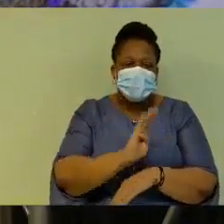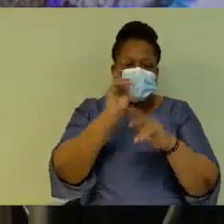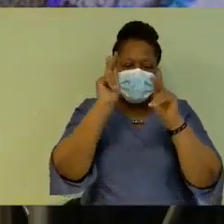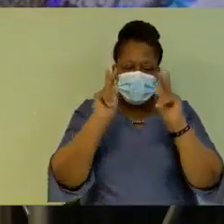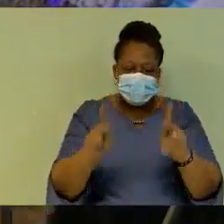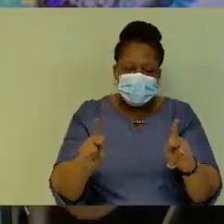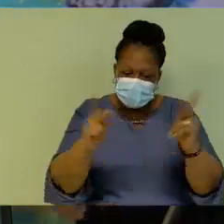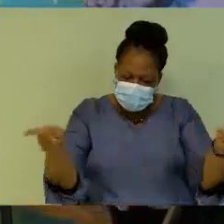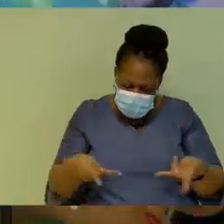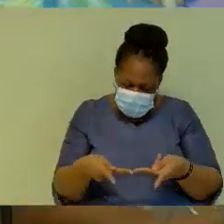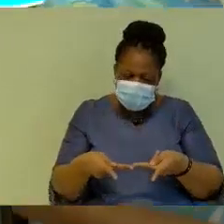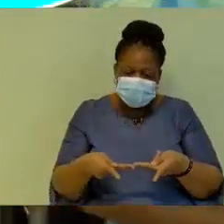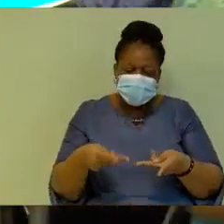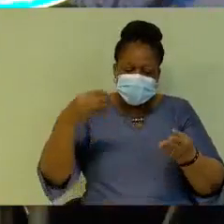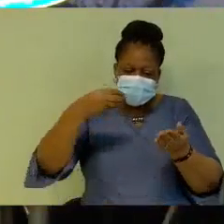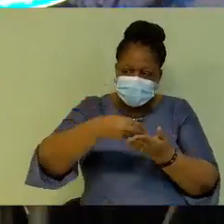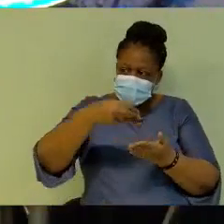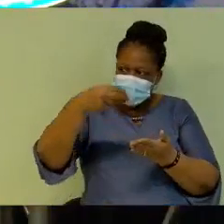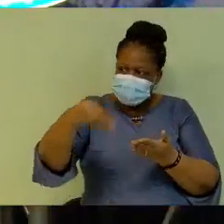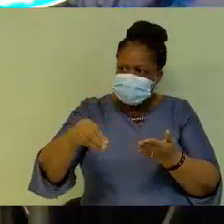Superintendent.